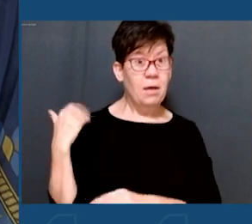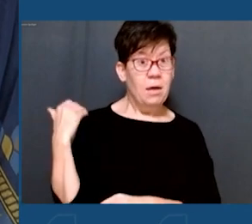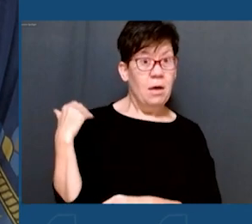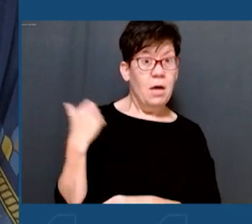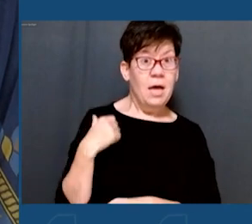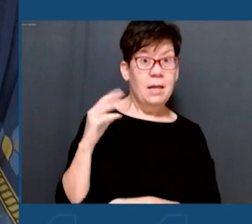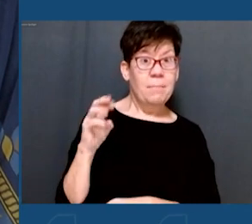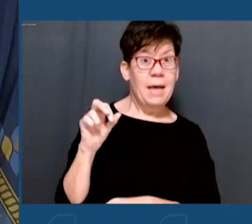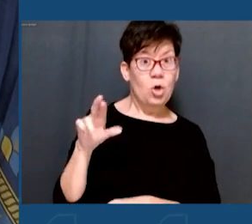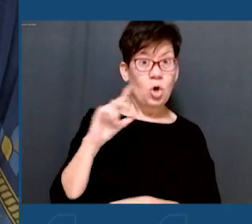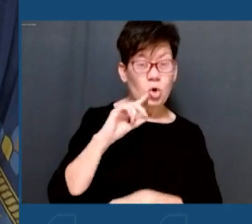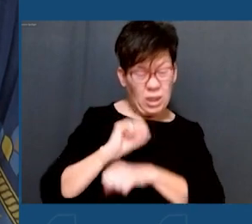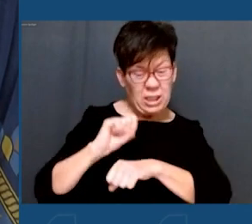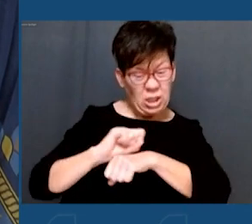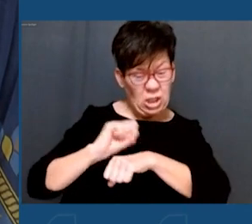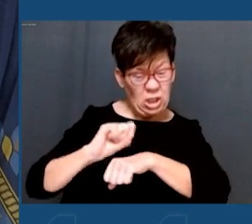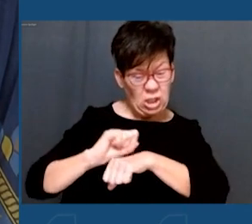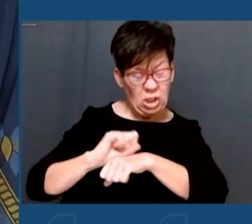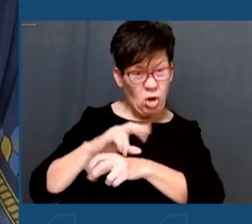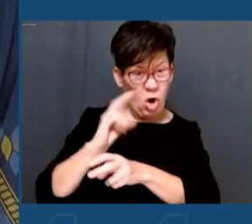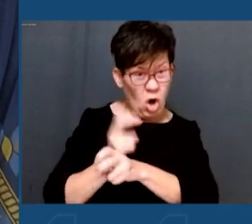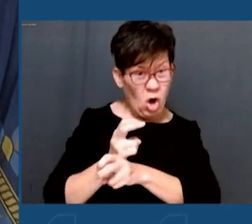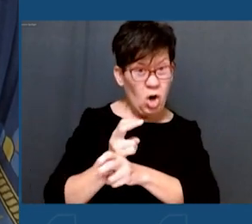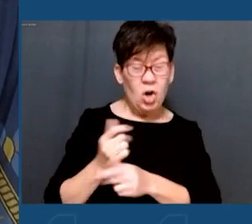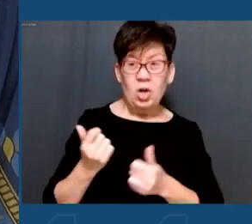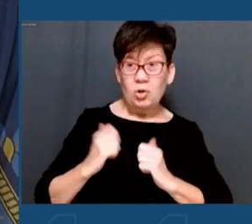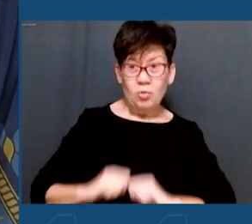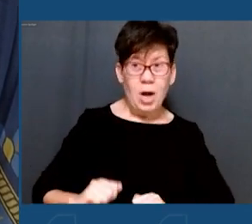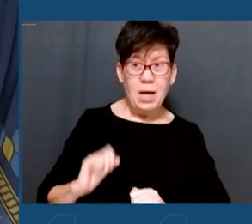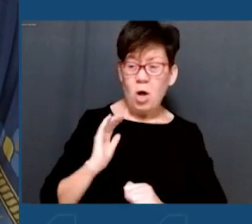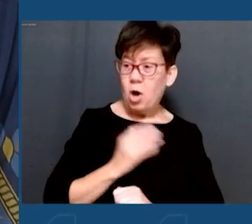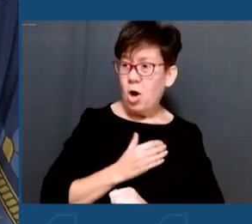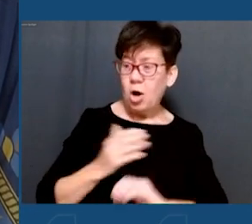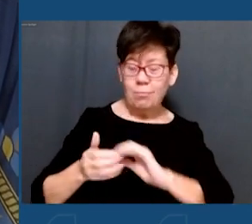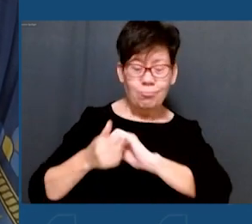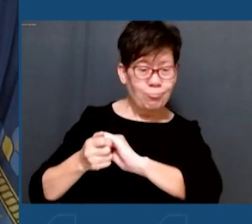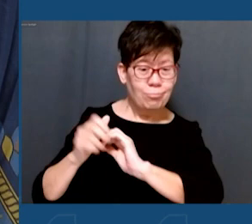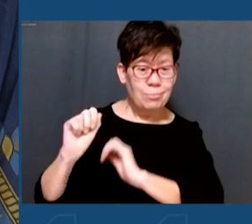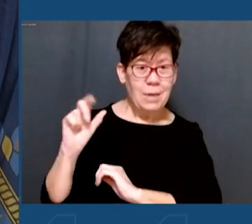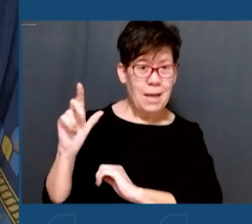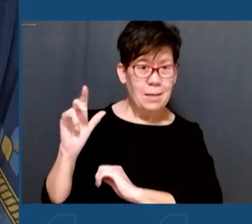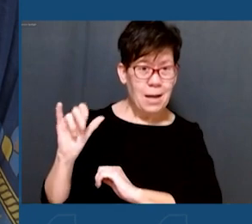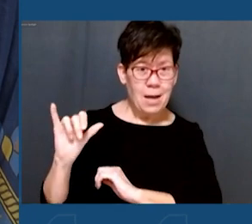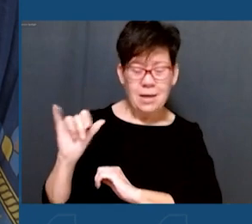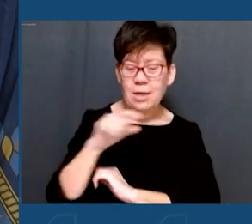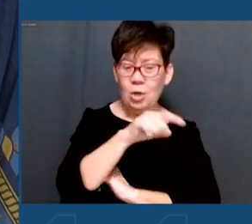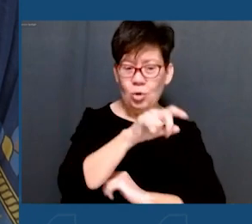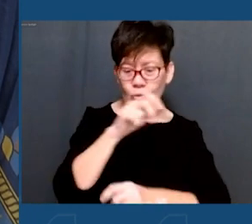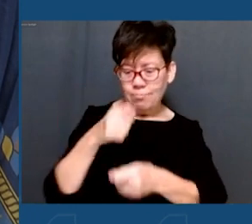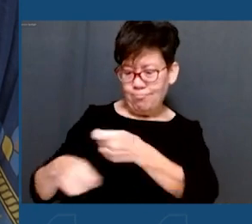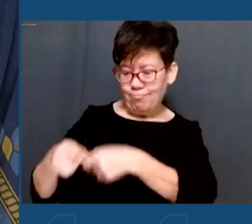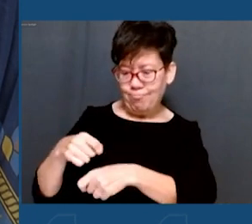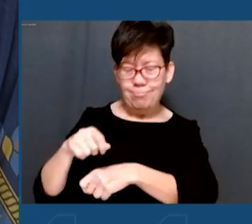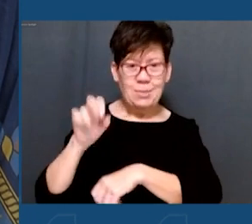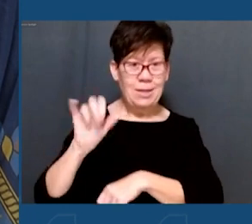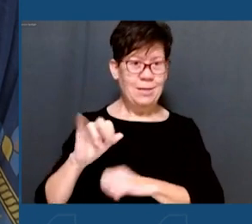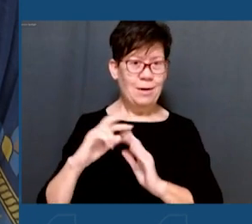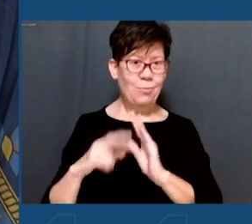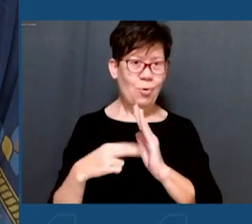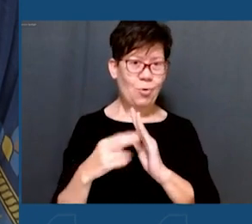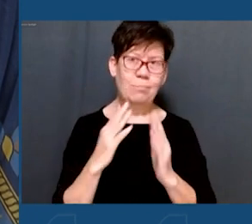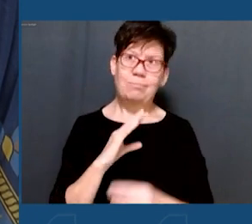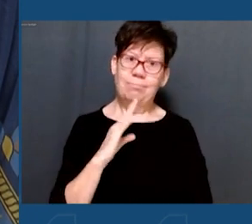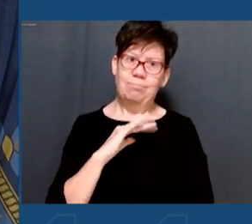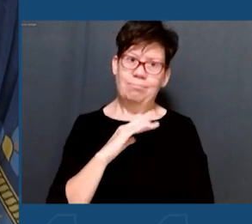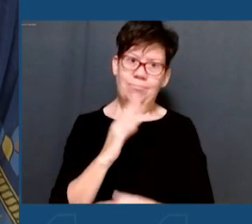trials and tribulations. He worked very hard, a great ally and friend of ours as well, and you stepped in the role beautifully. I want to thank you for that as well. And